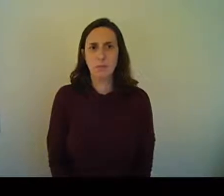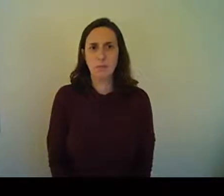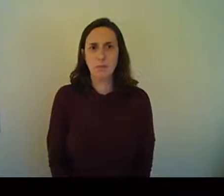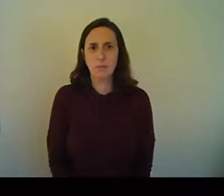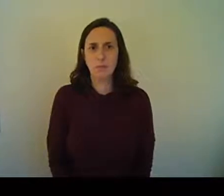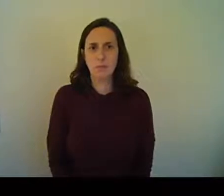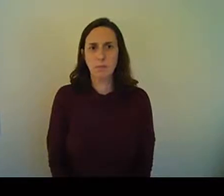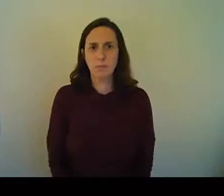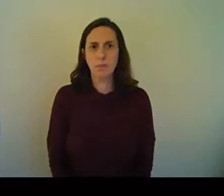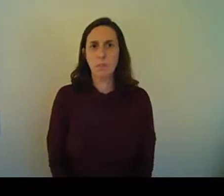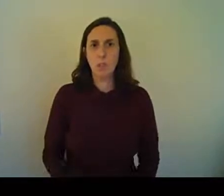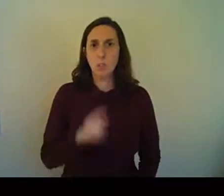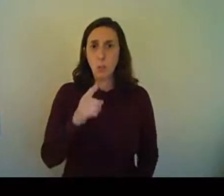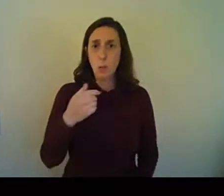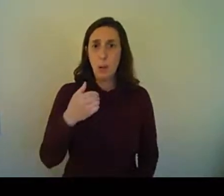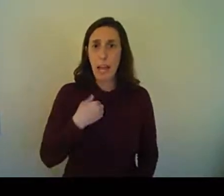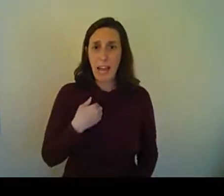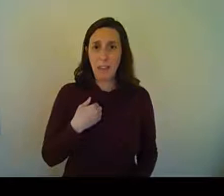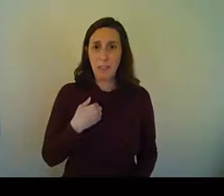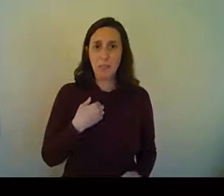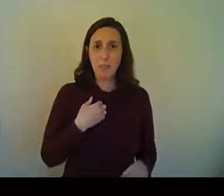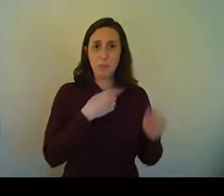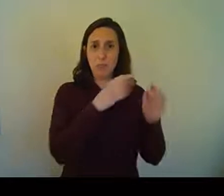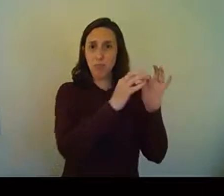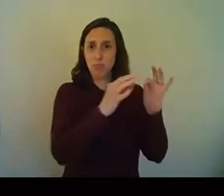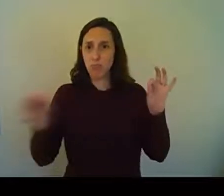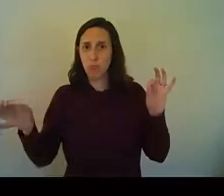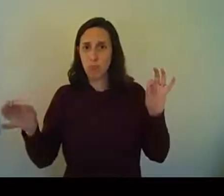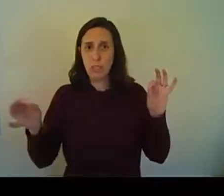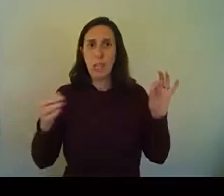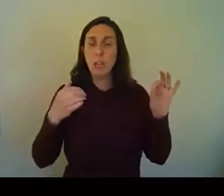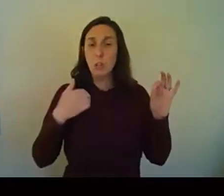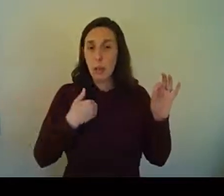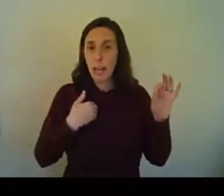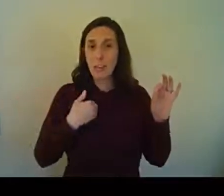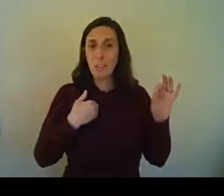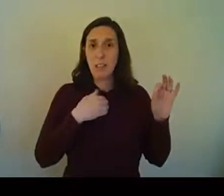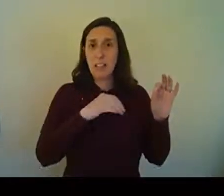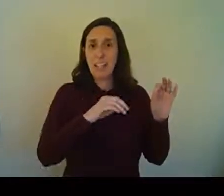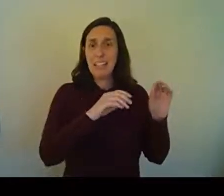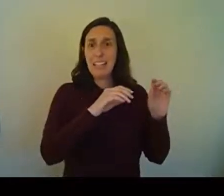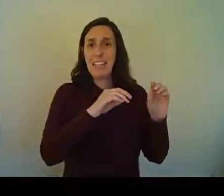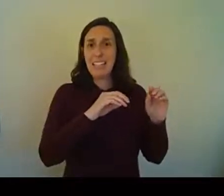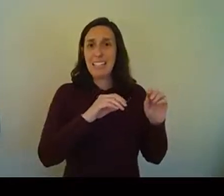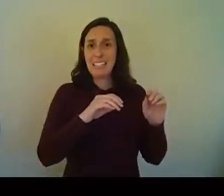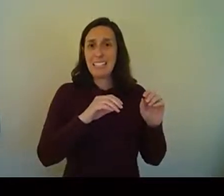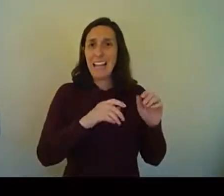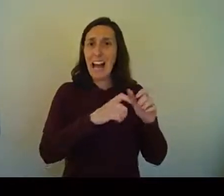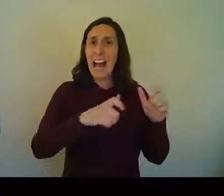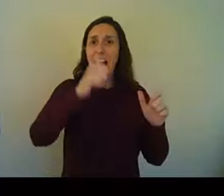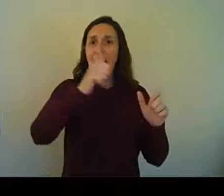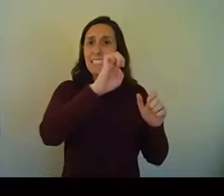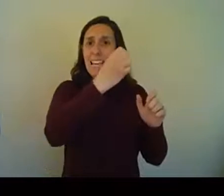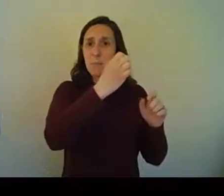these series of powers of x, and we would write them in descending powers so that we would know the degree of our